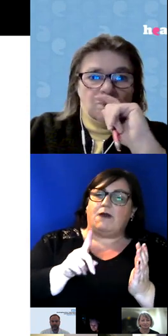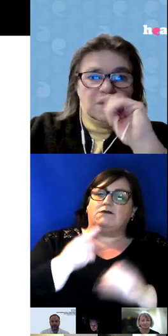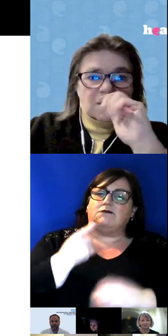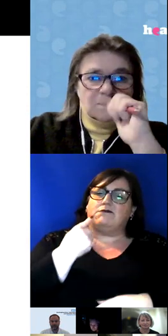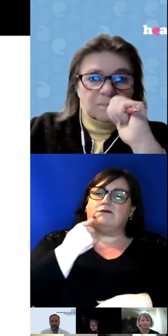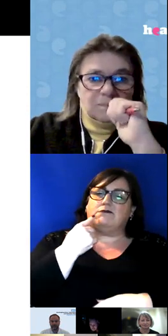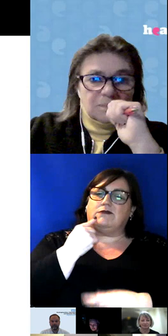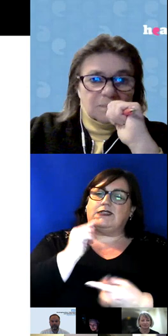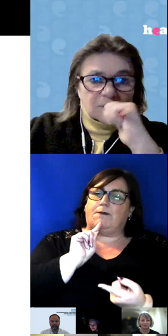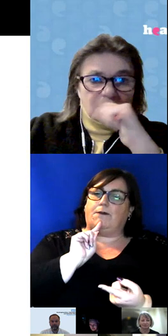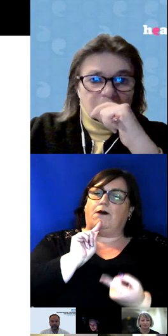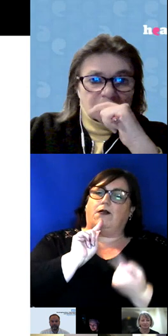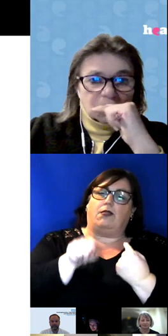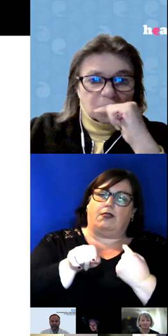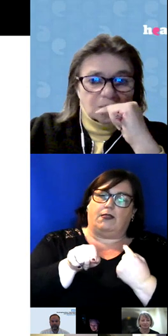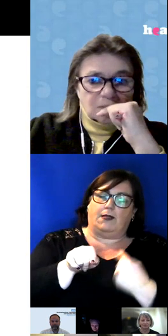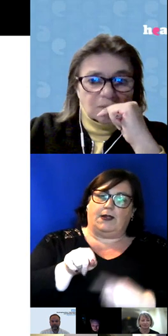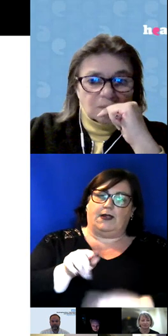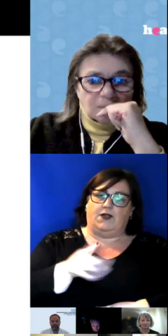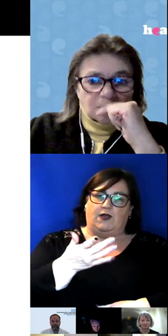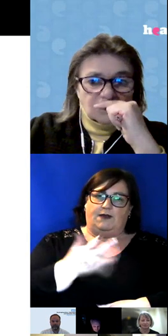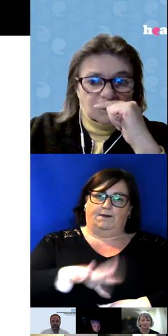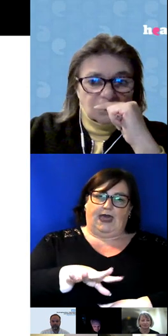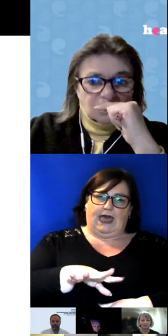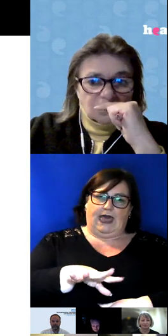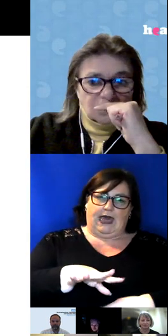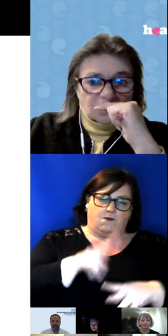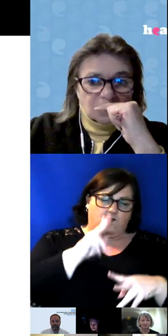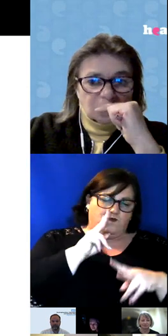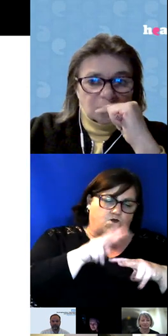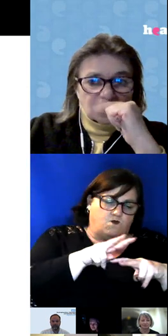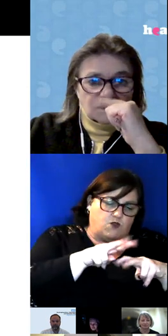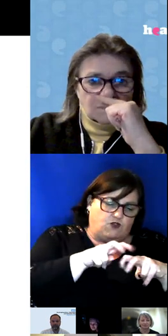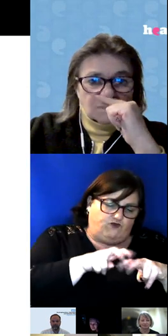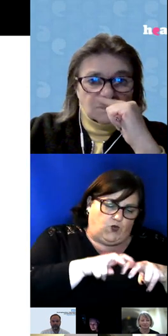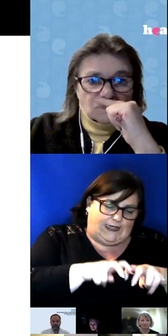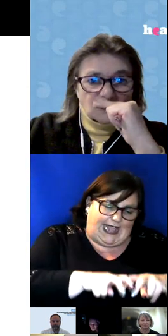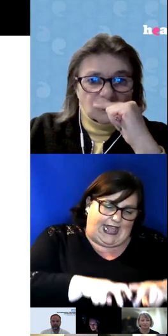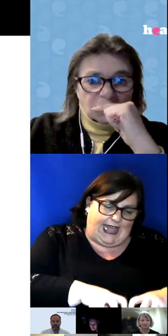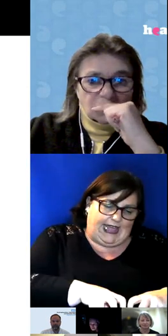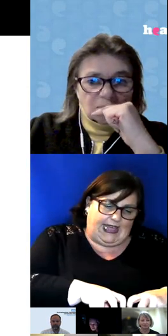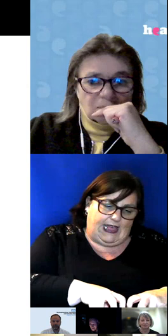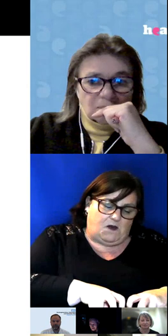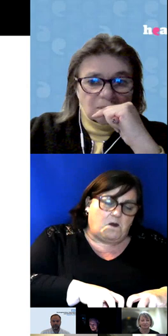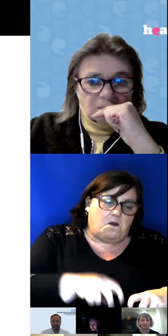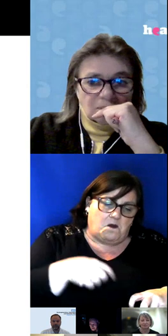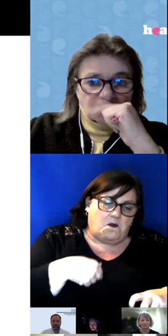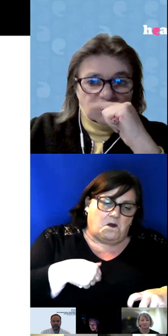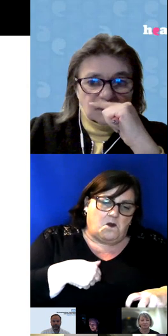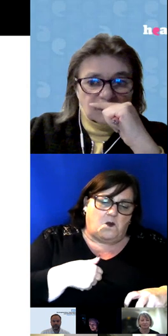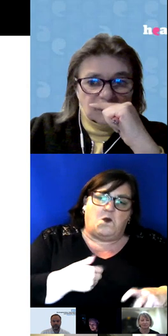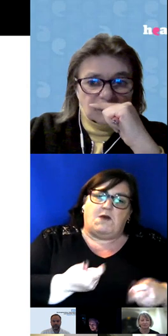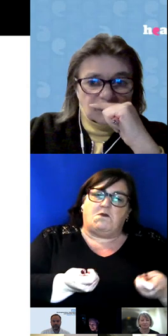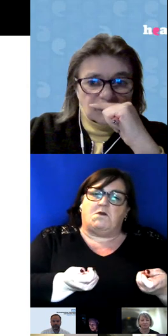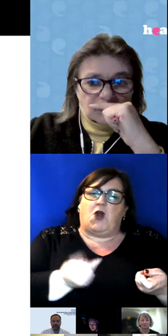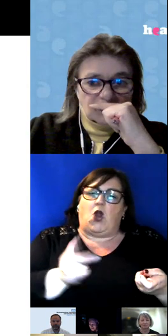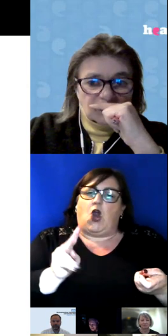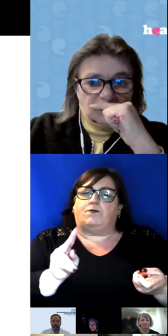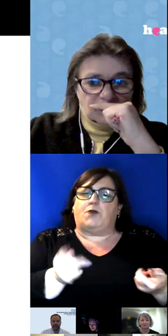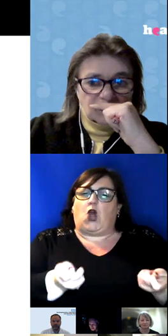we, as a result of our scrutiny, we co-produced a workshop on primary